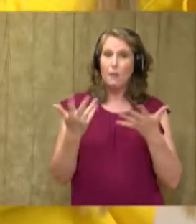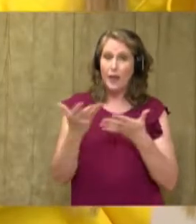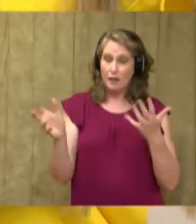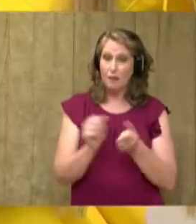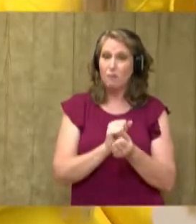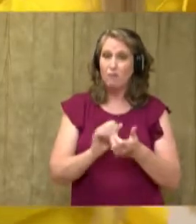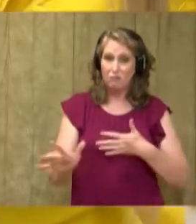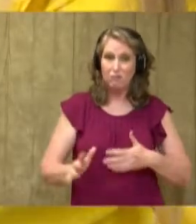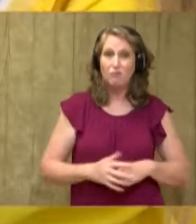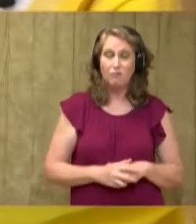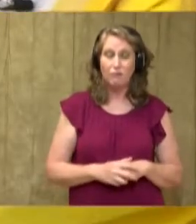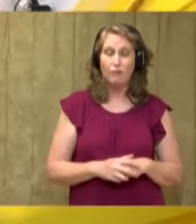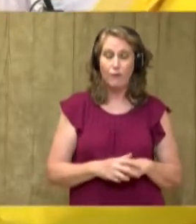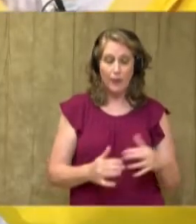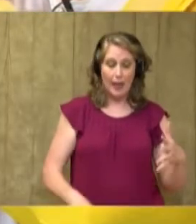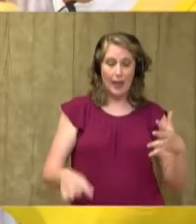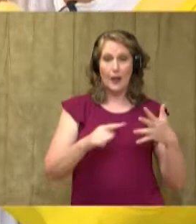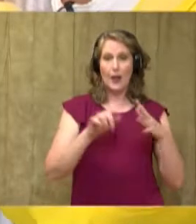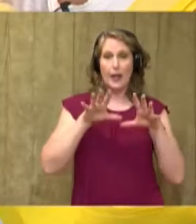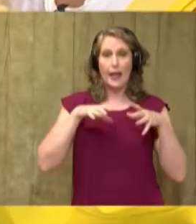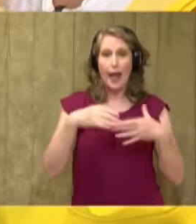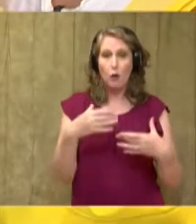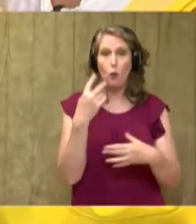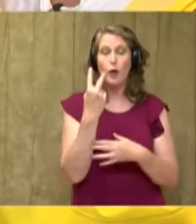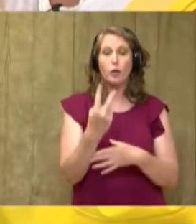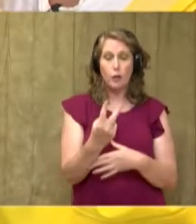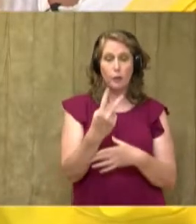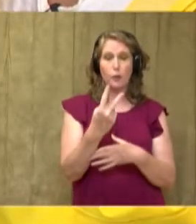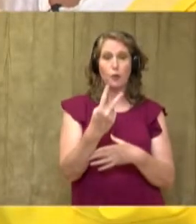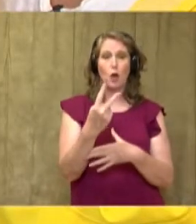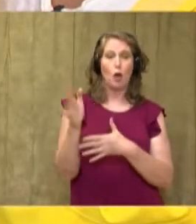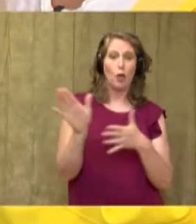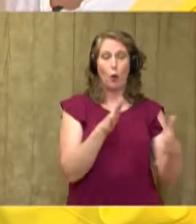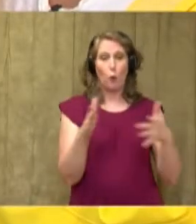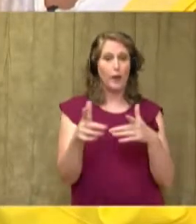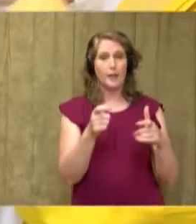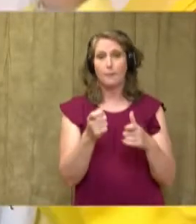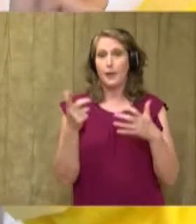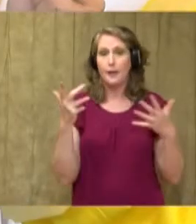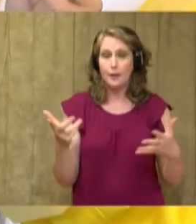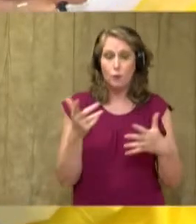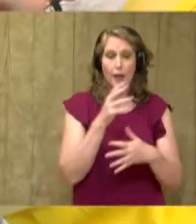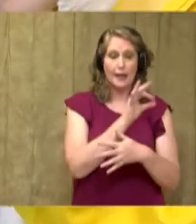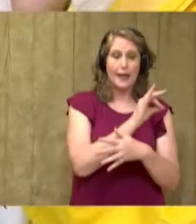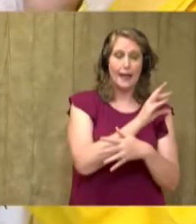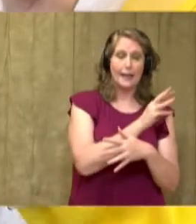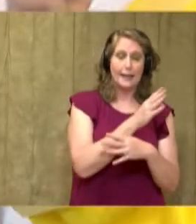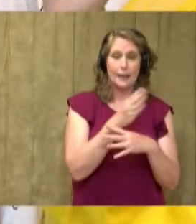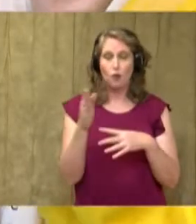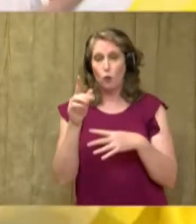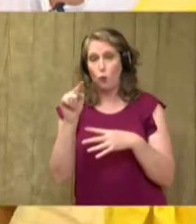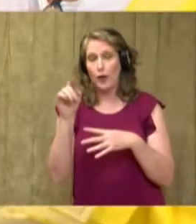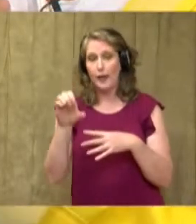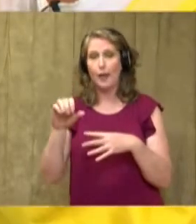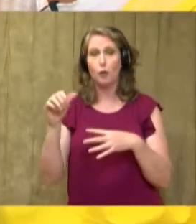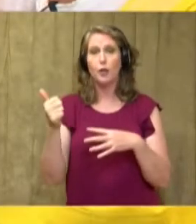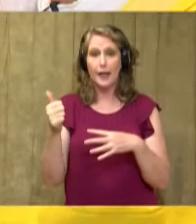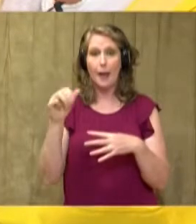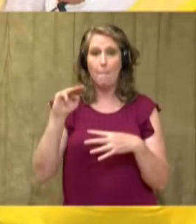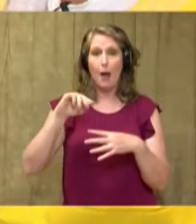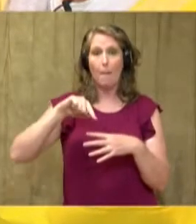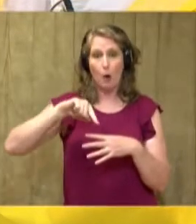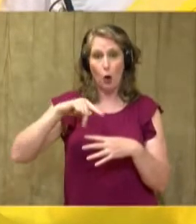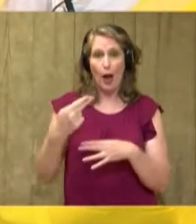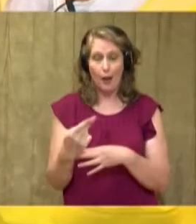damage. Category 2 hurricanes have wind speeds between 96 and 110 miles per